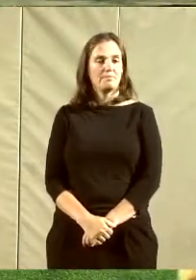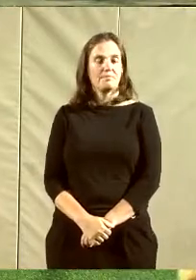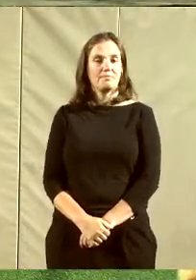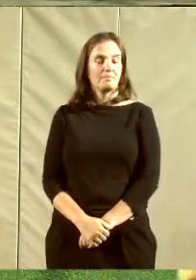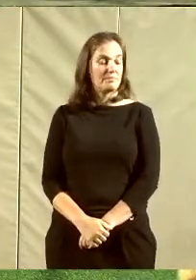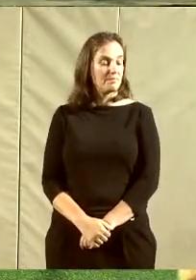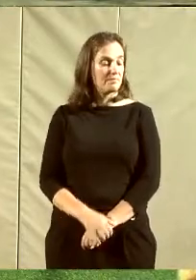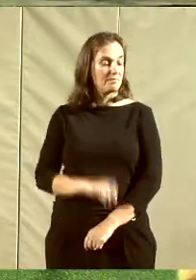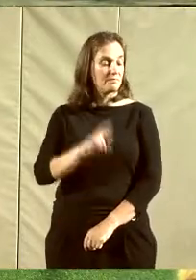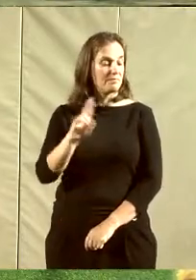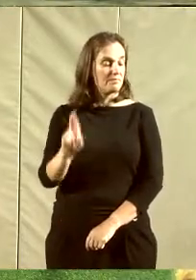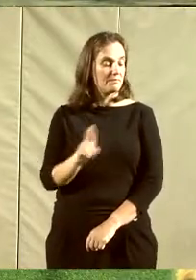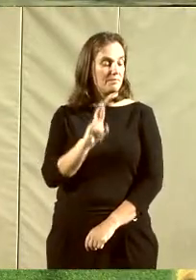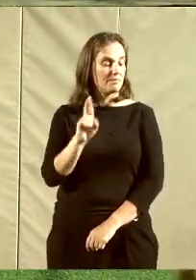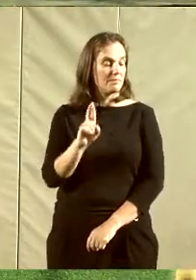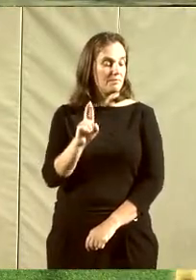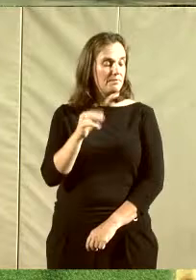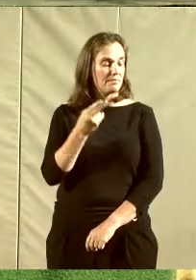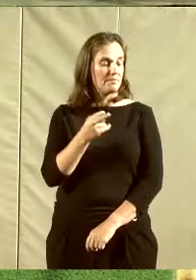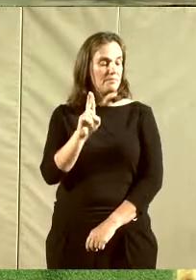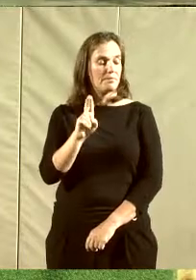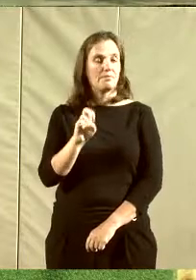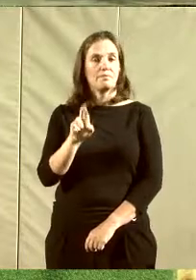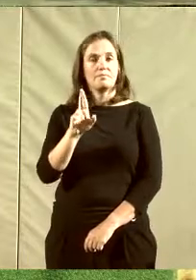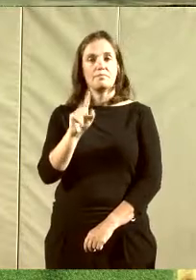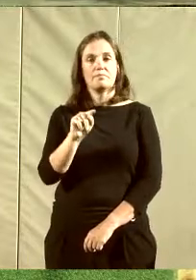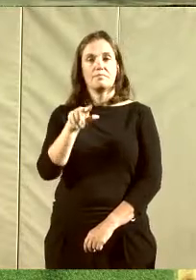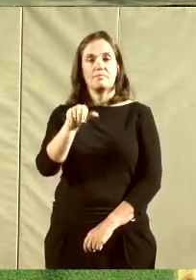Richard Tyler Huerta.